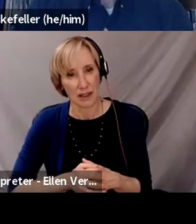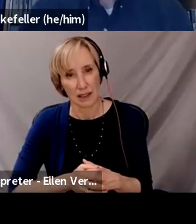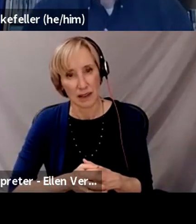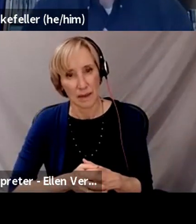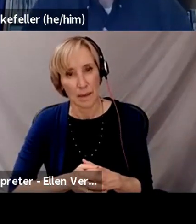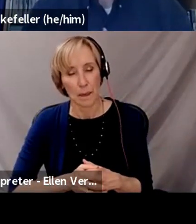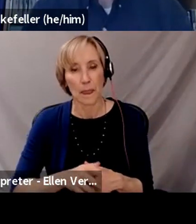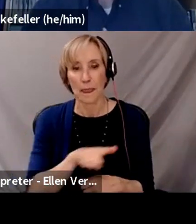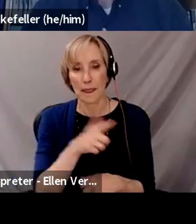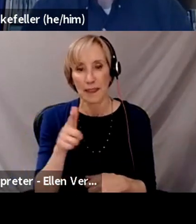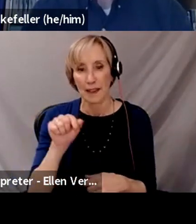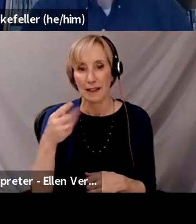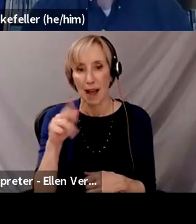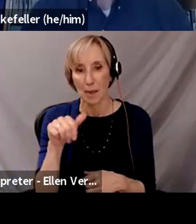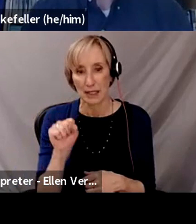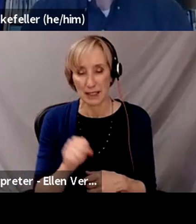So yeah,